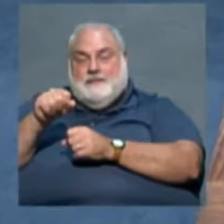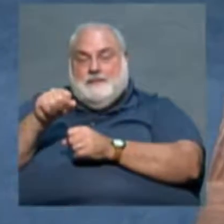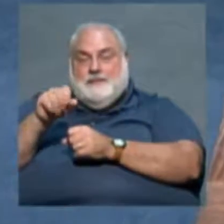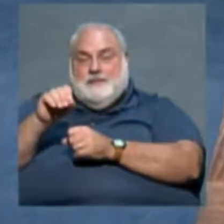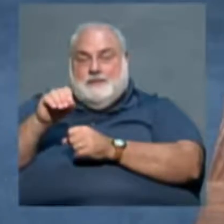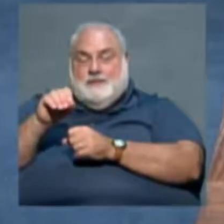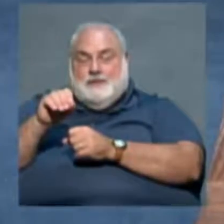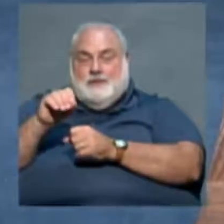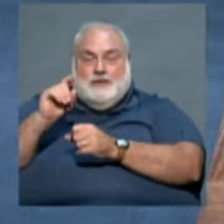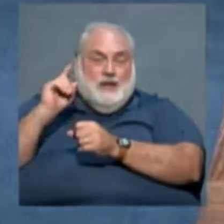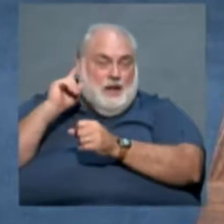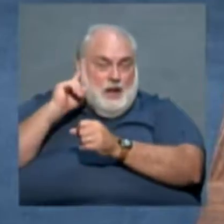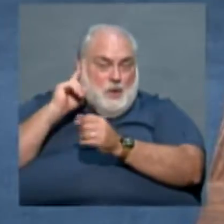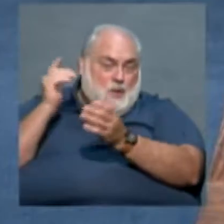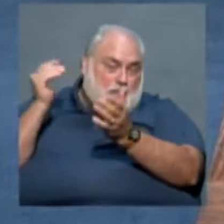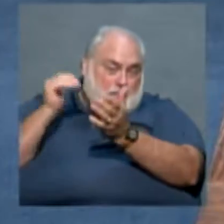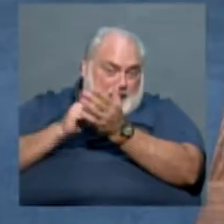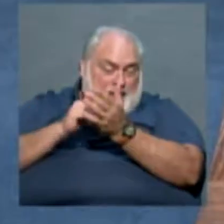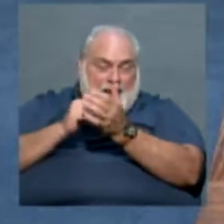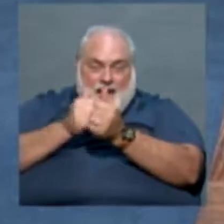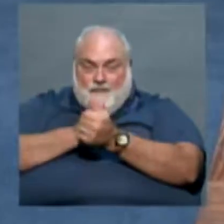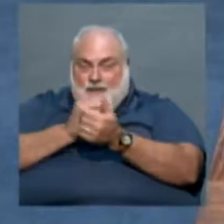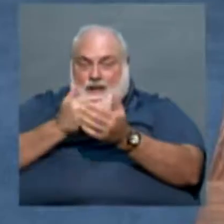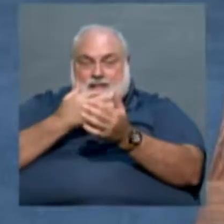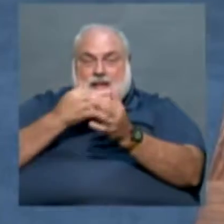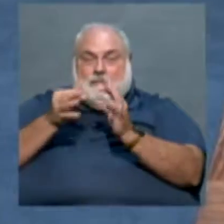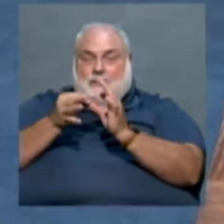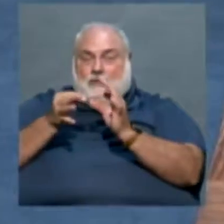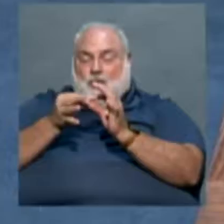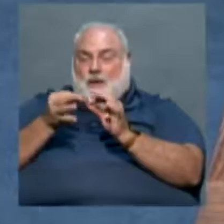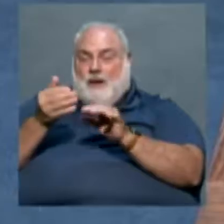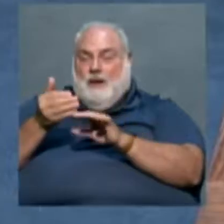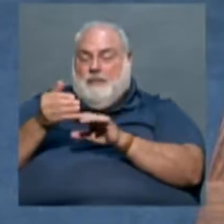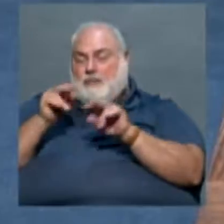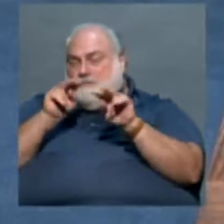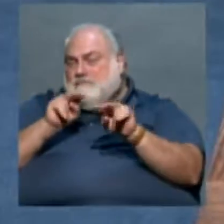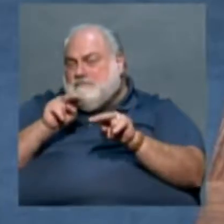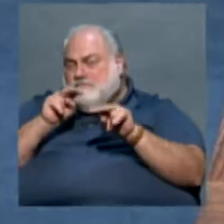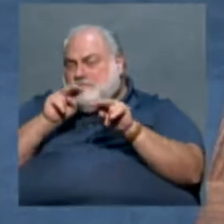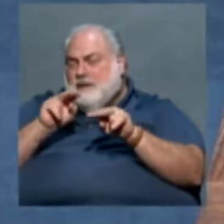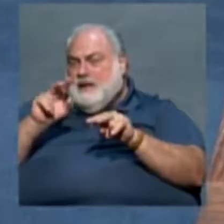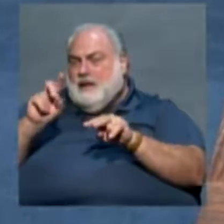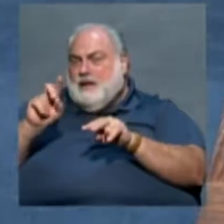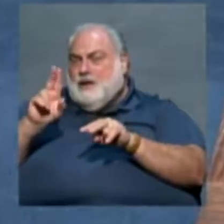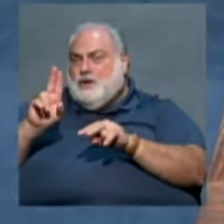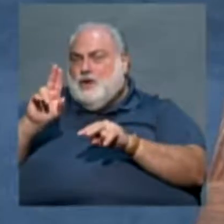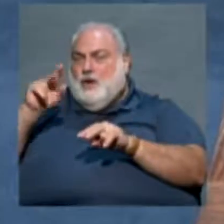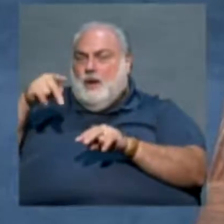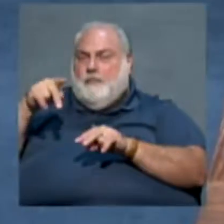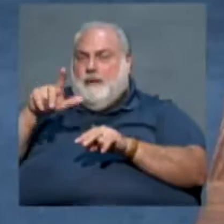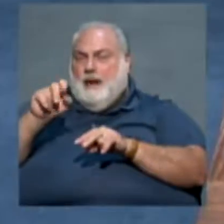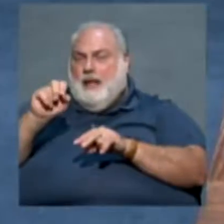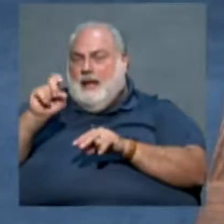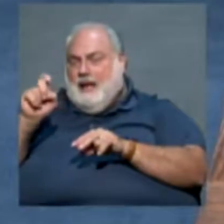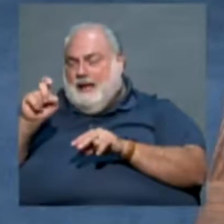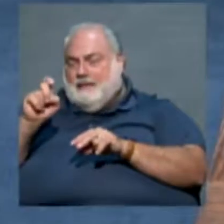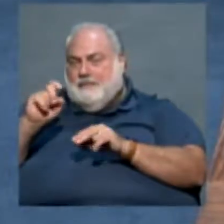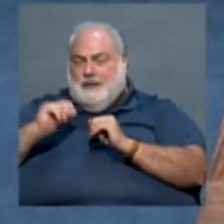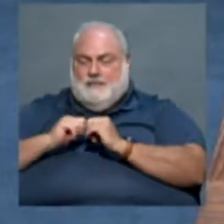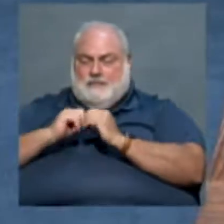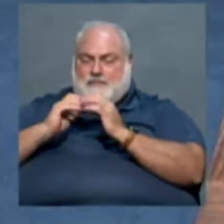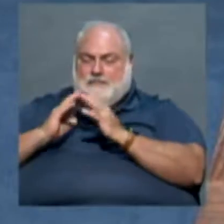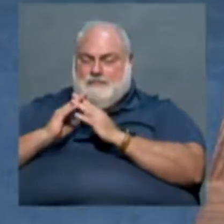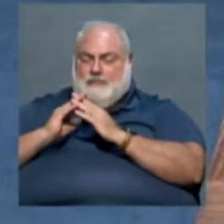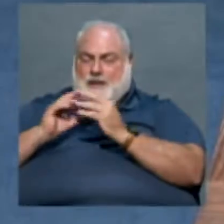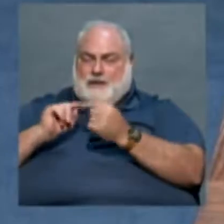don't want to repeat everything I said last time, but we've been watching some of these duplexes be constructed directly across the street from